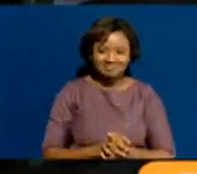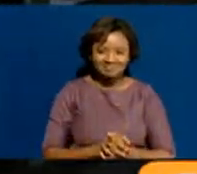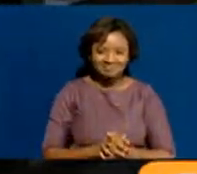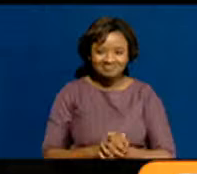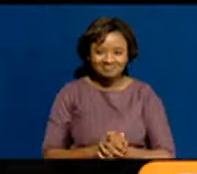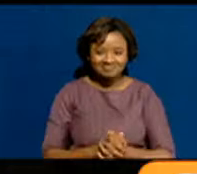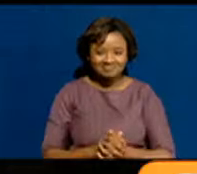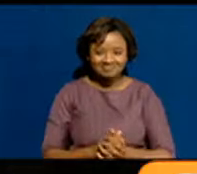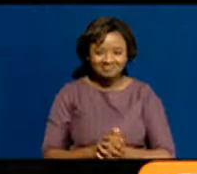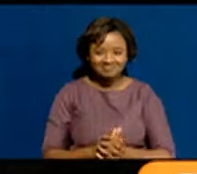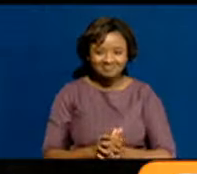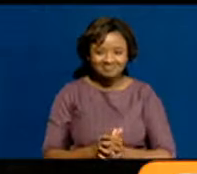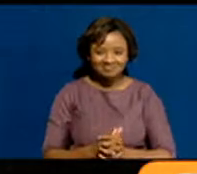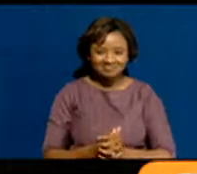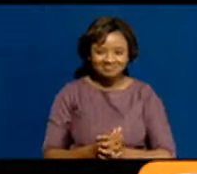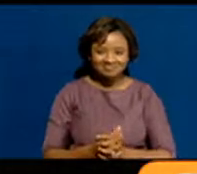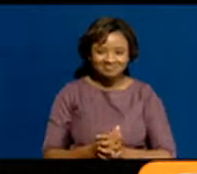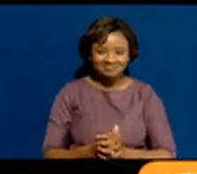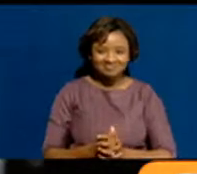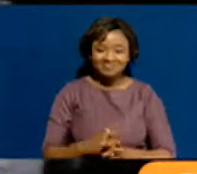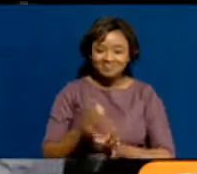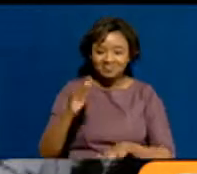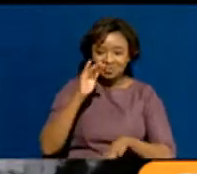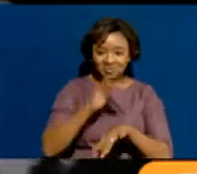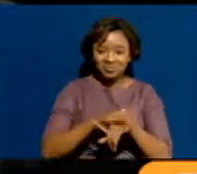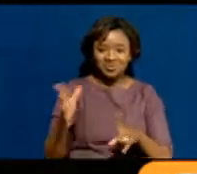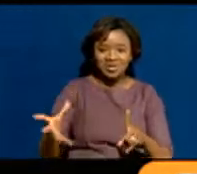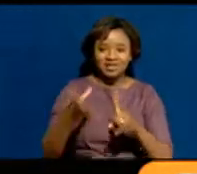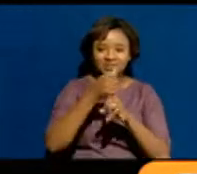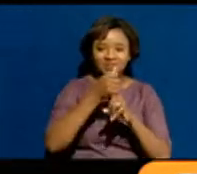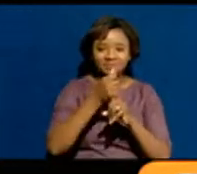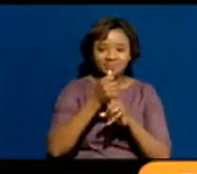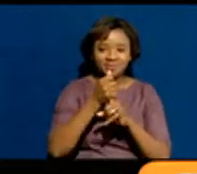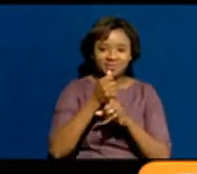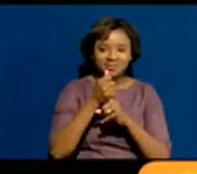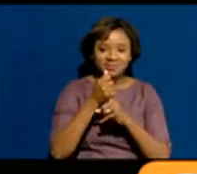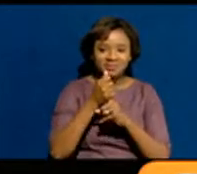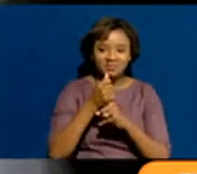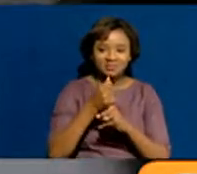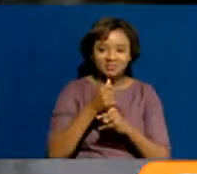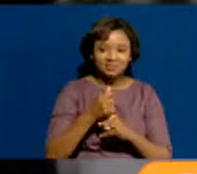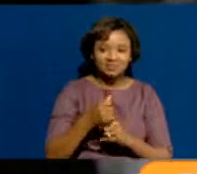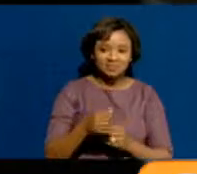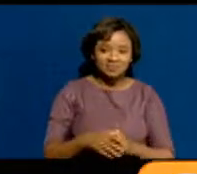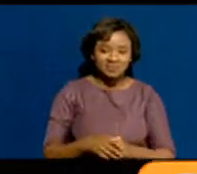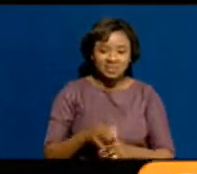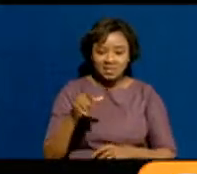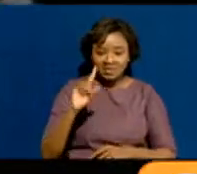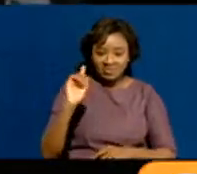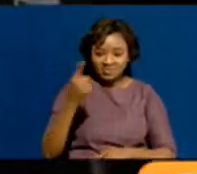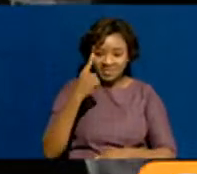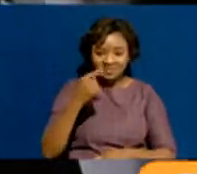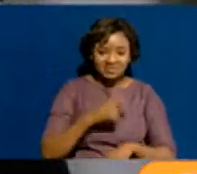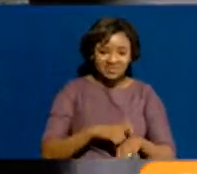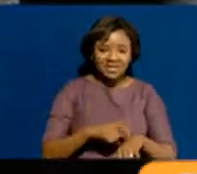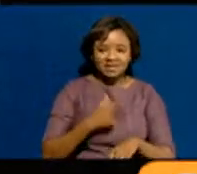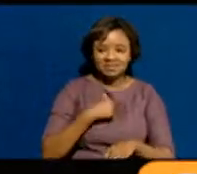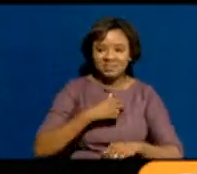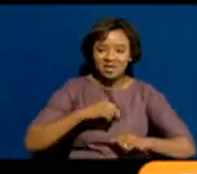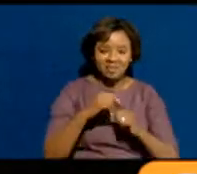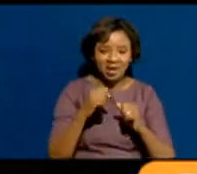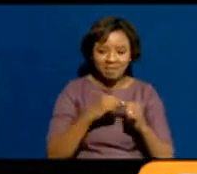7 kilometers. Greatest achievement. I've never been on the top of any mountain. This is my first one and I'm excited. I can't